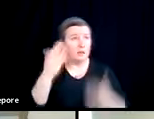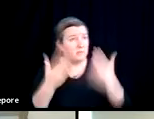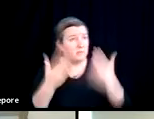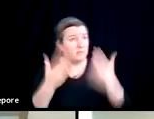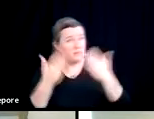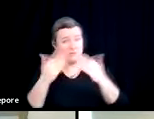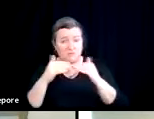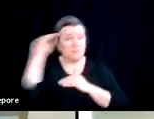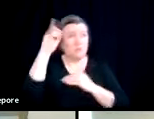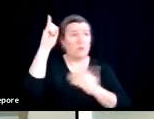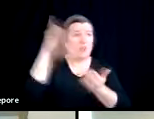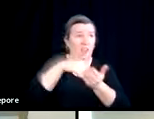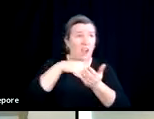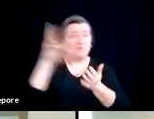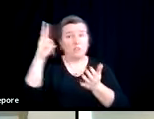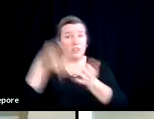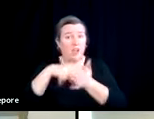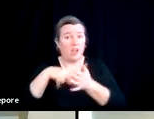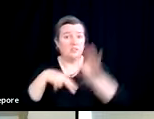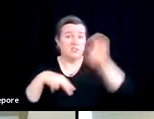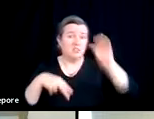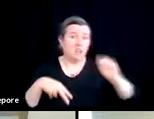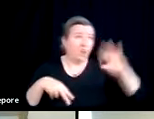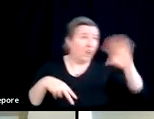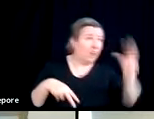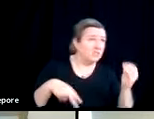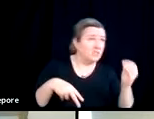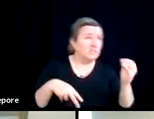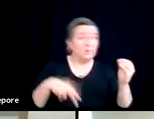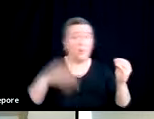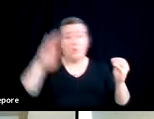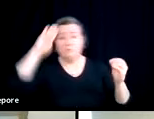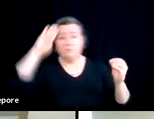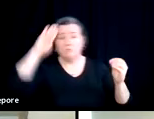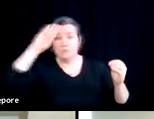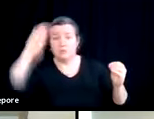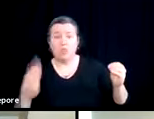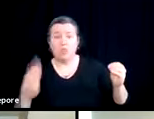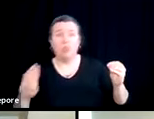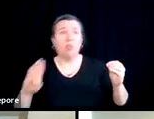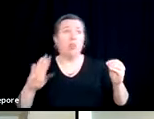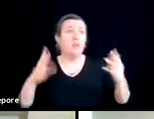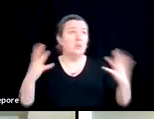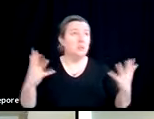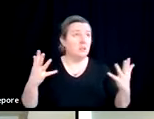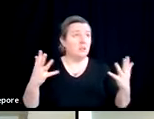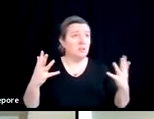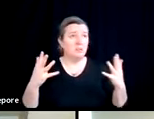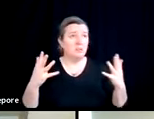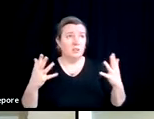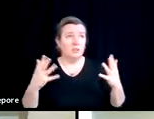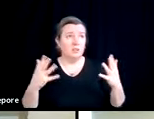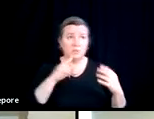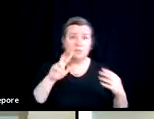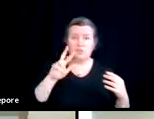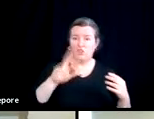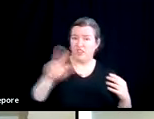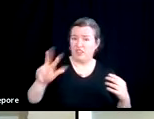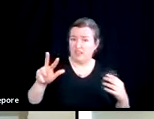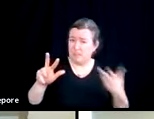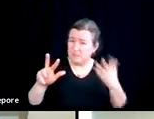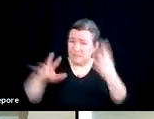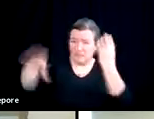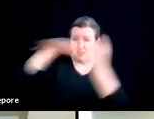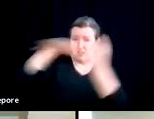and Brazil, and at least be looking at it from that point of view in terms of, you know, dealing with potential problems or